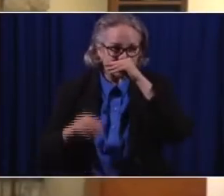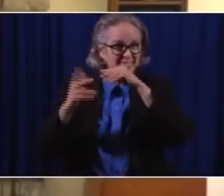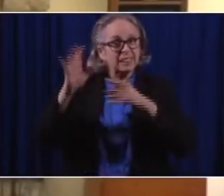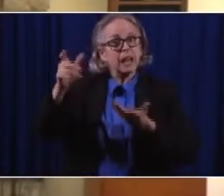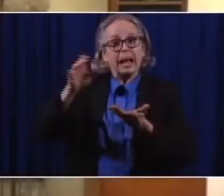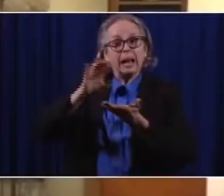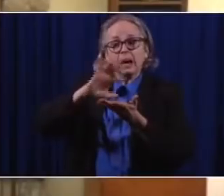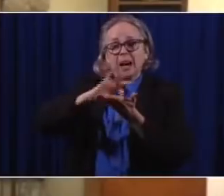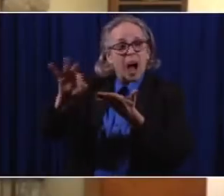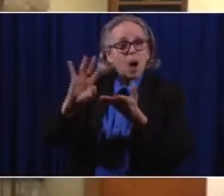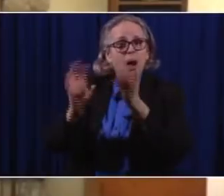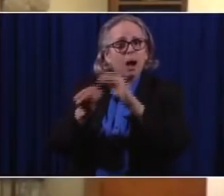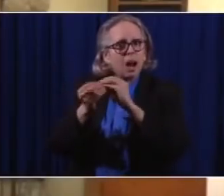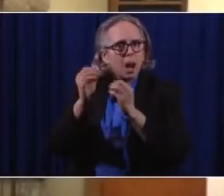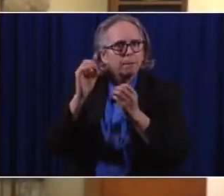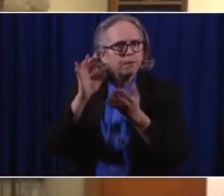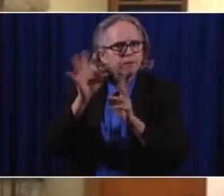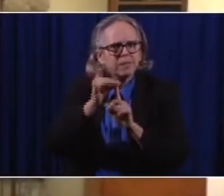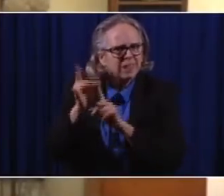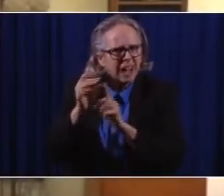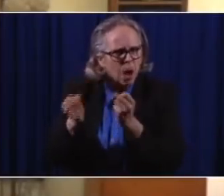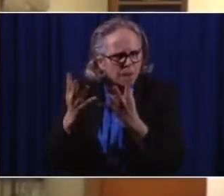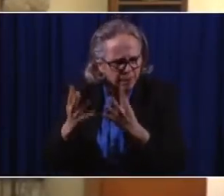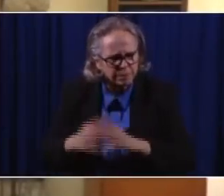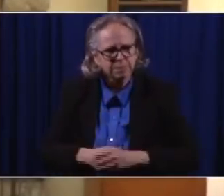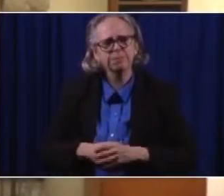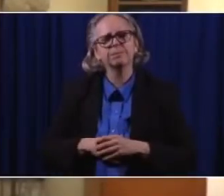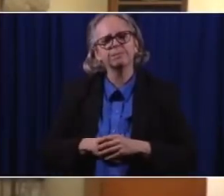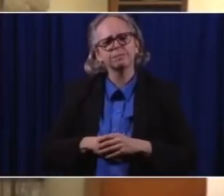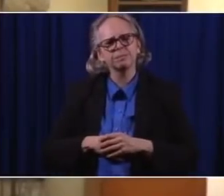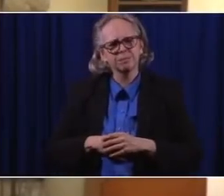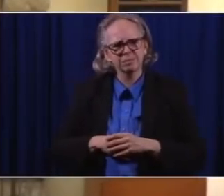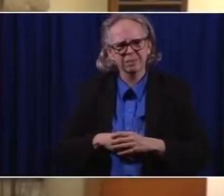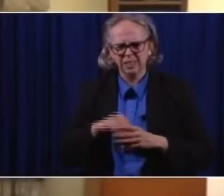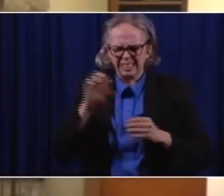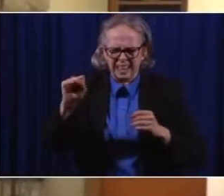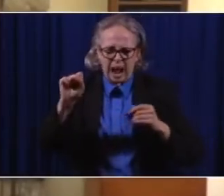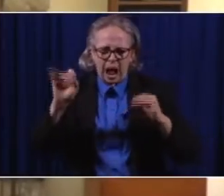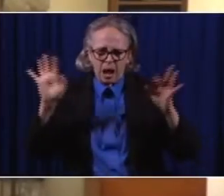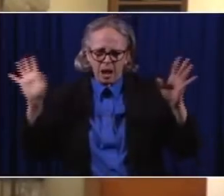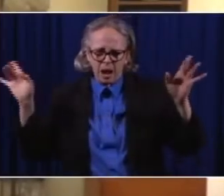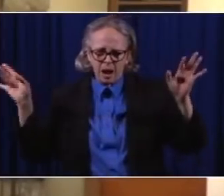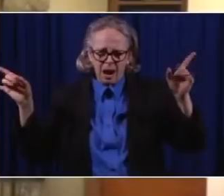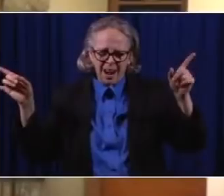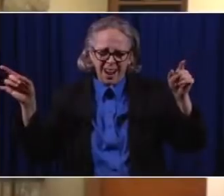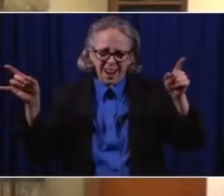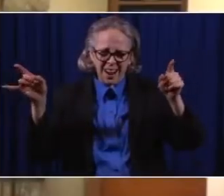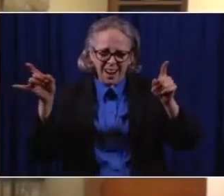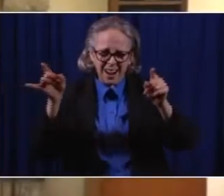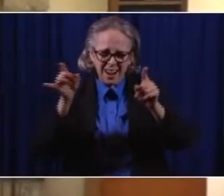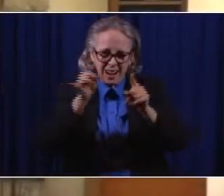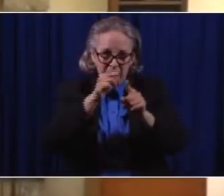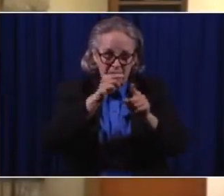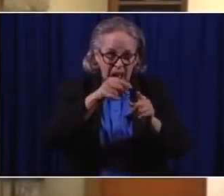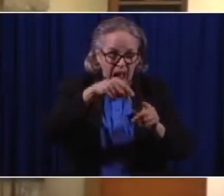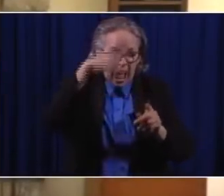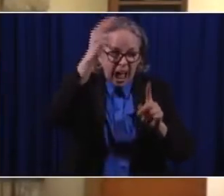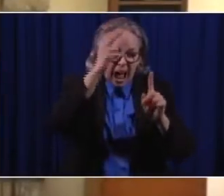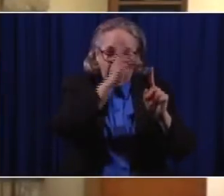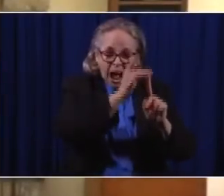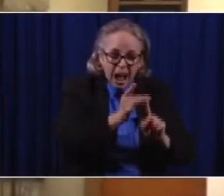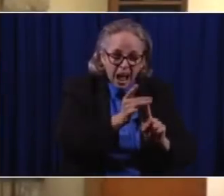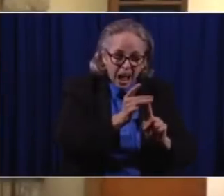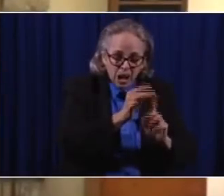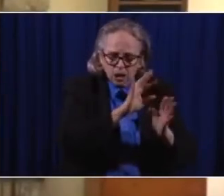on a downloadable filter chart sorted from the highest cases to the least. To protect confidentiality, we